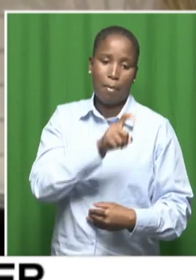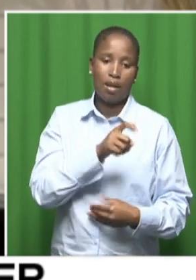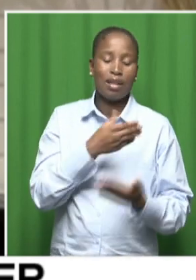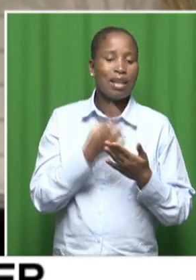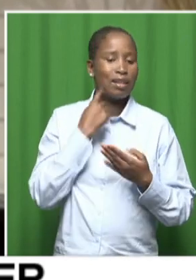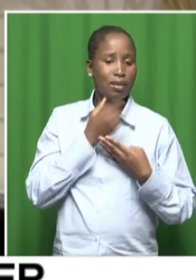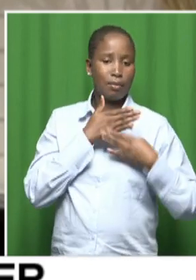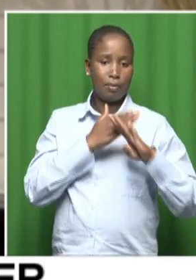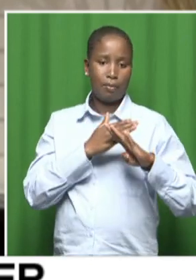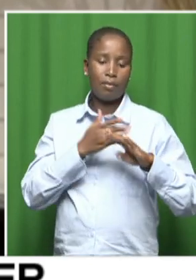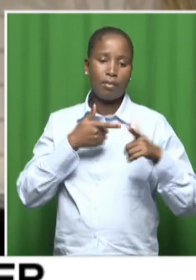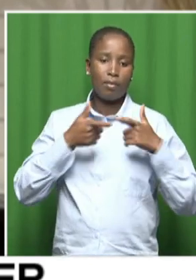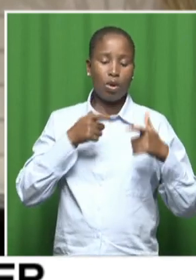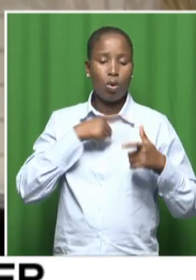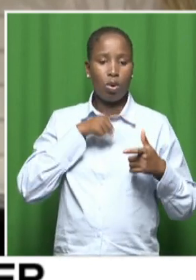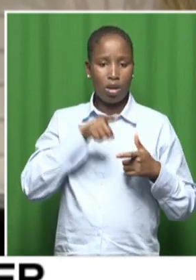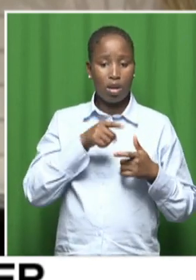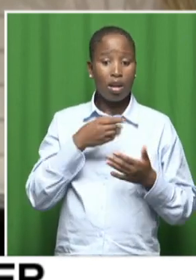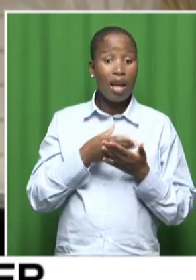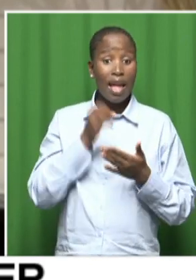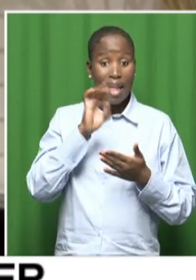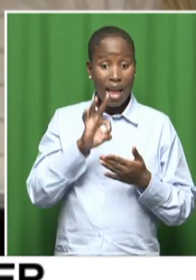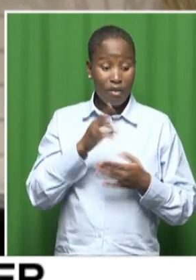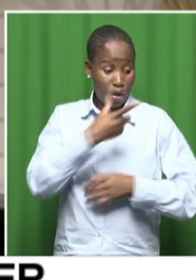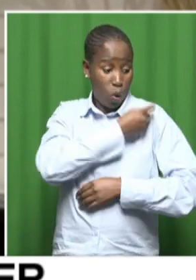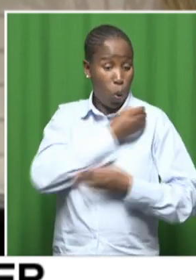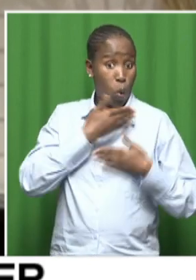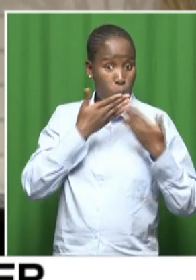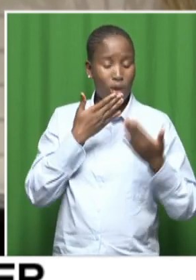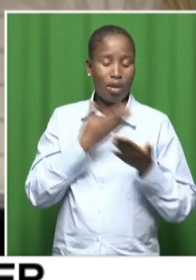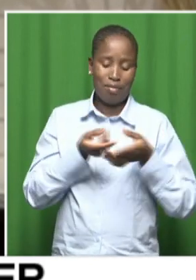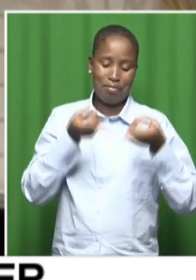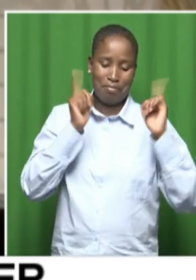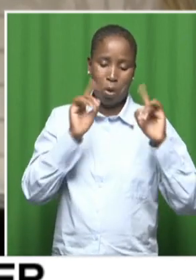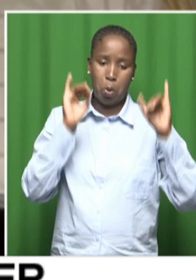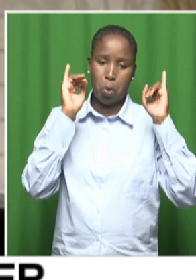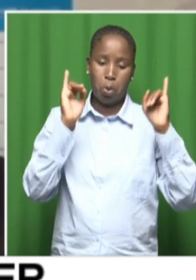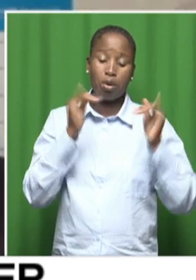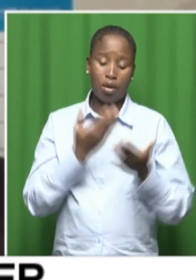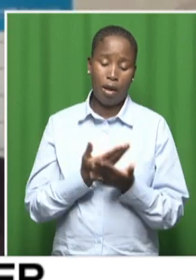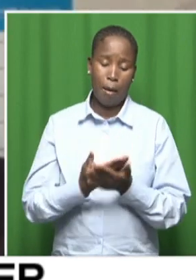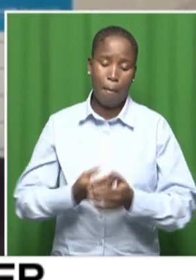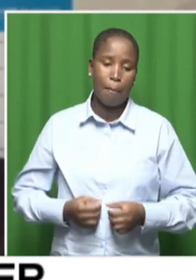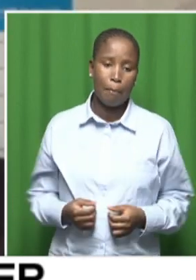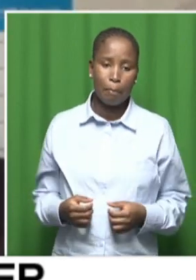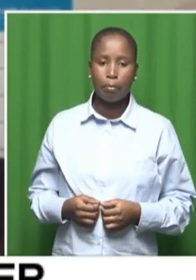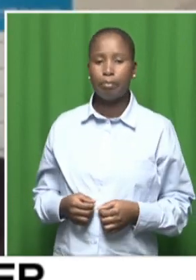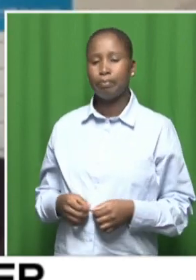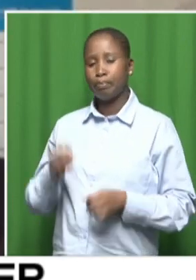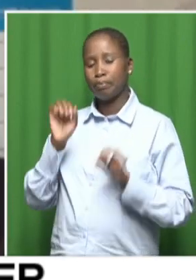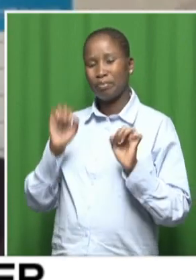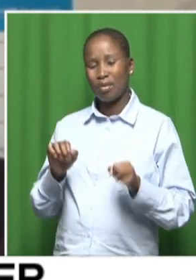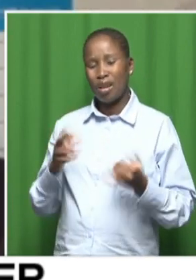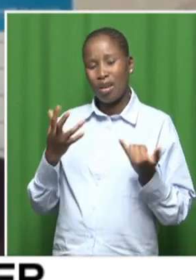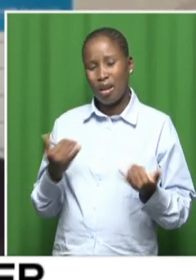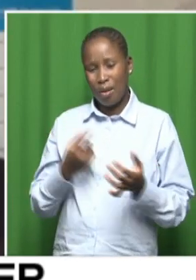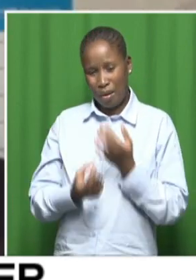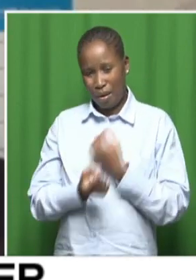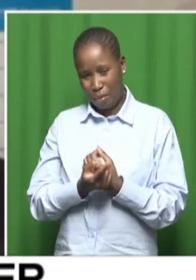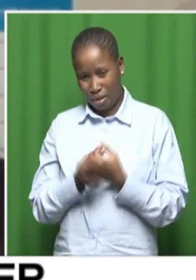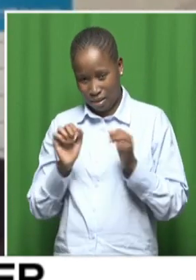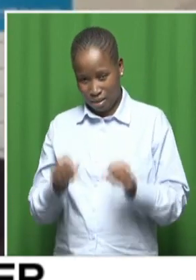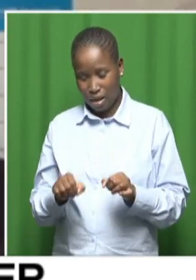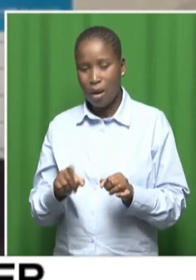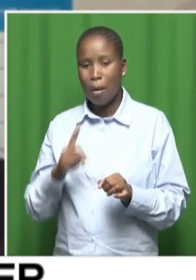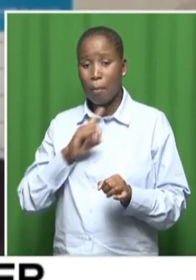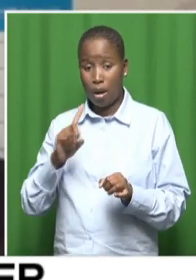virus and can be hospitalized, and it can be fatal. Mm. Now, the outbreak that's currently happening now, I mean, is there any